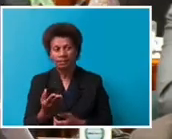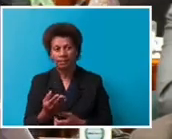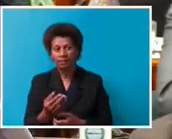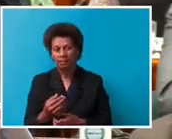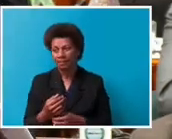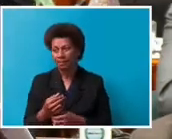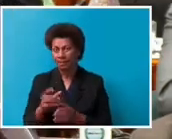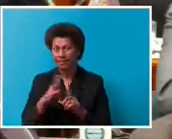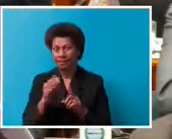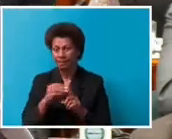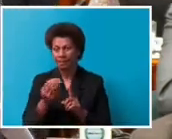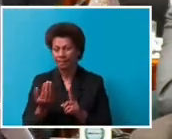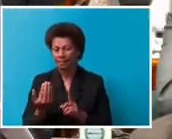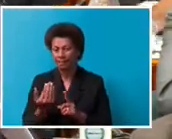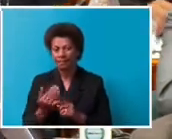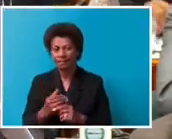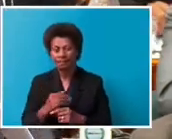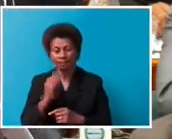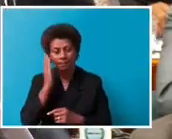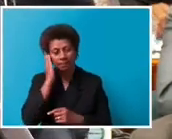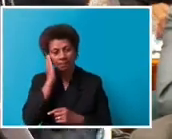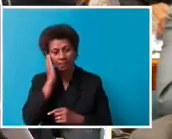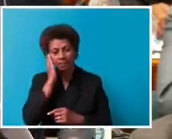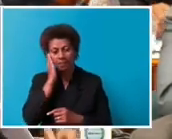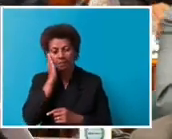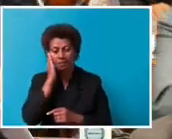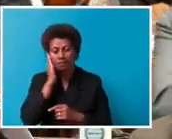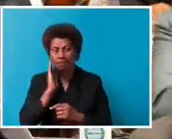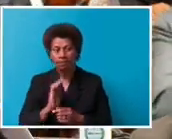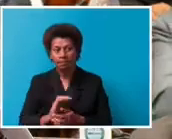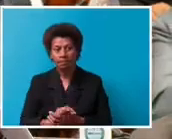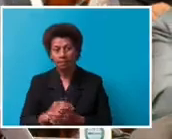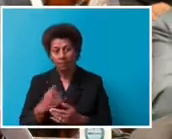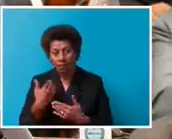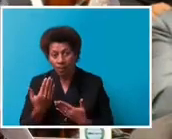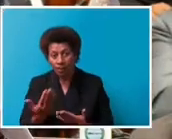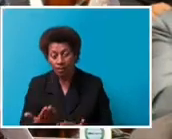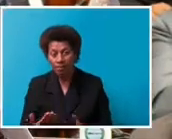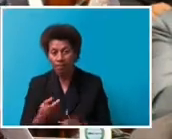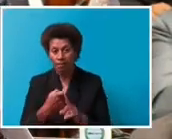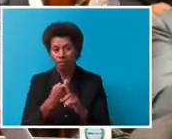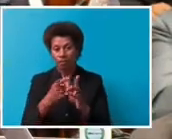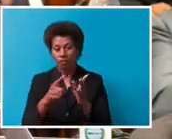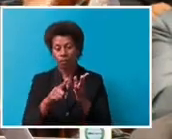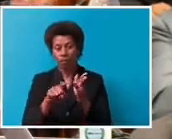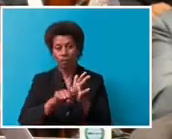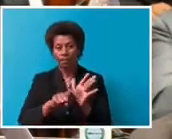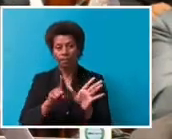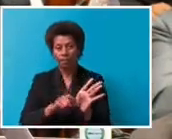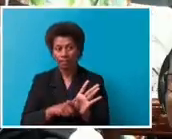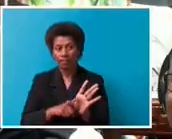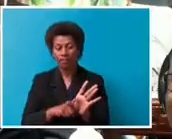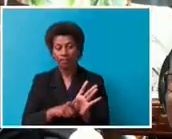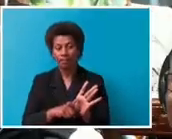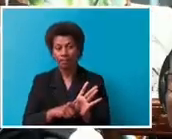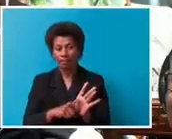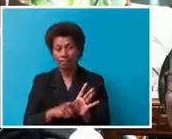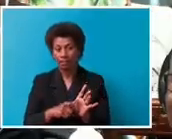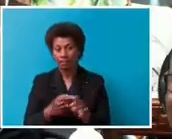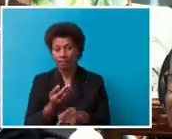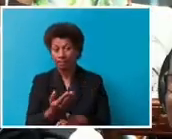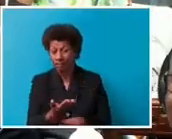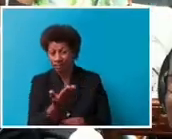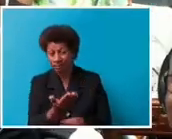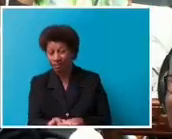example. Honorable Koya, Mr. Speaker, say, who is a